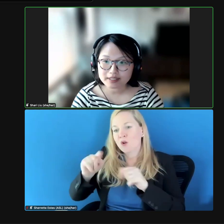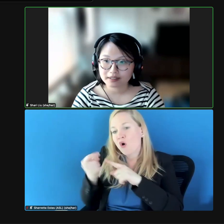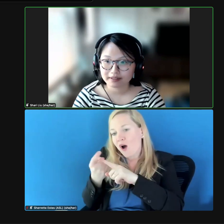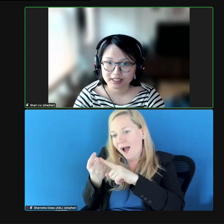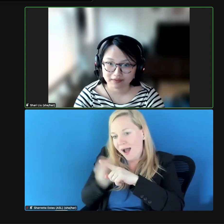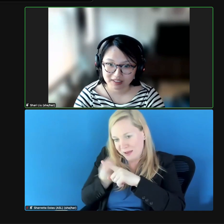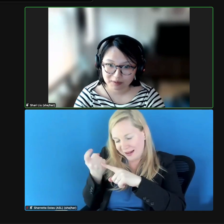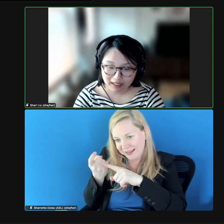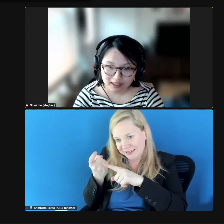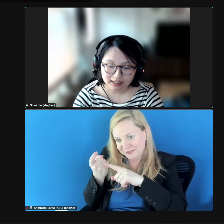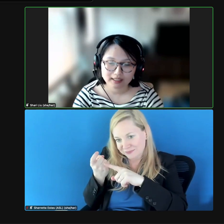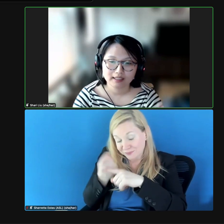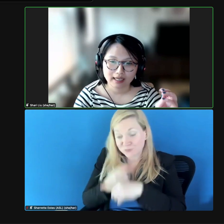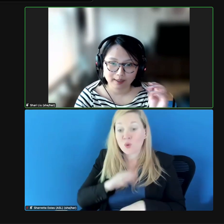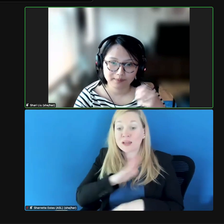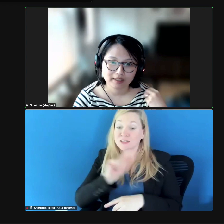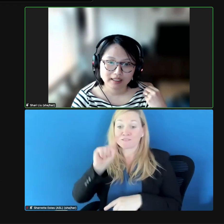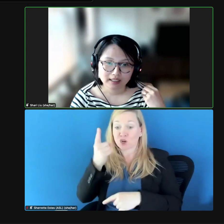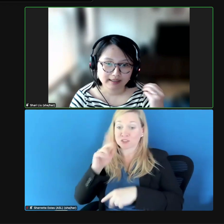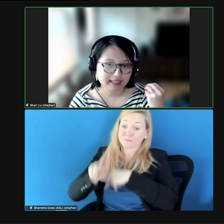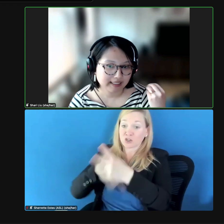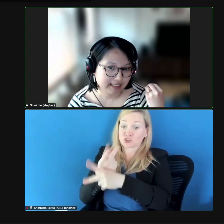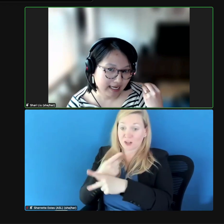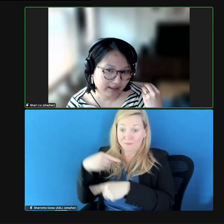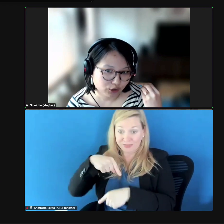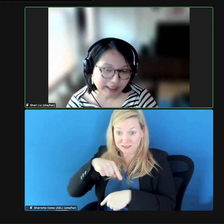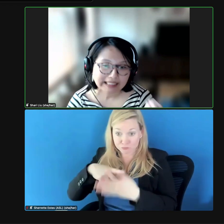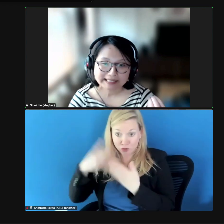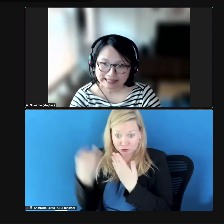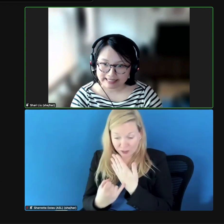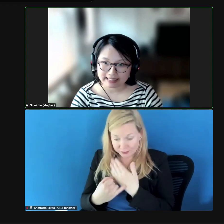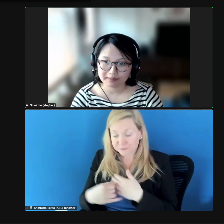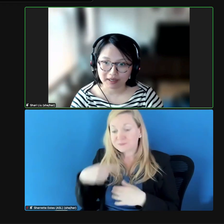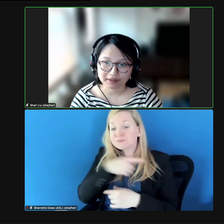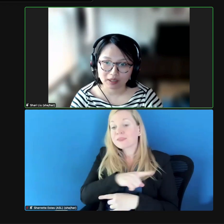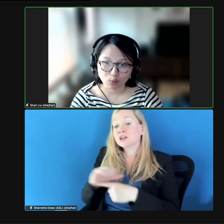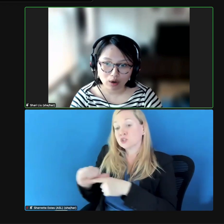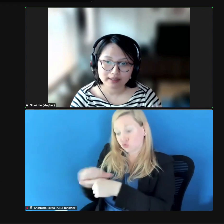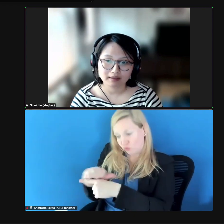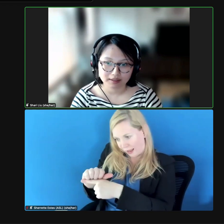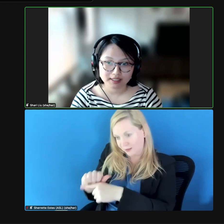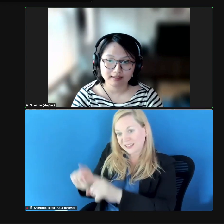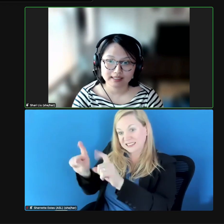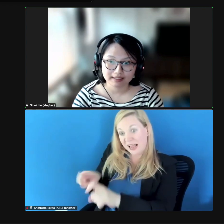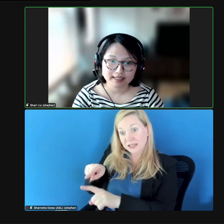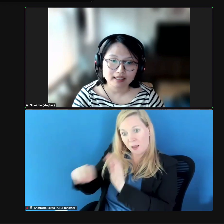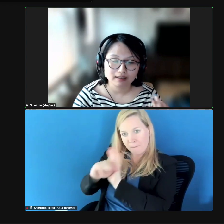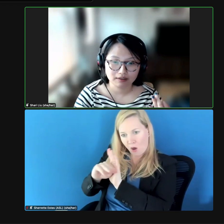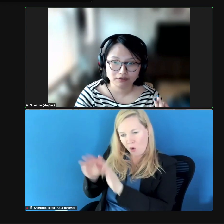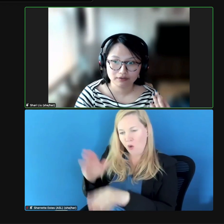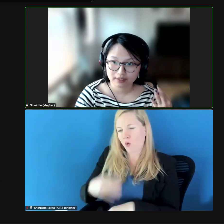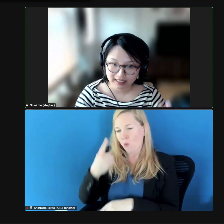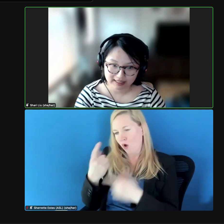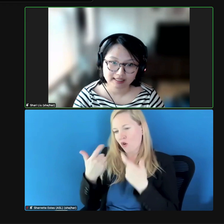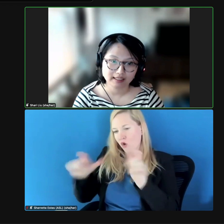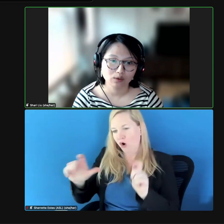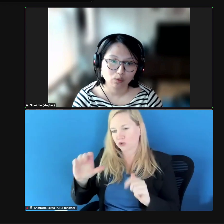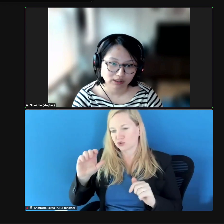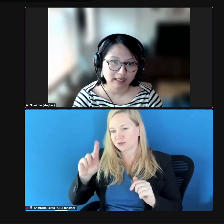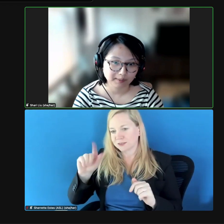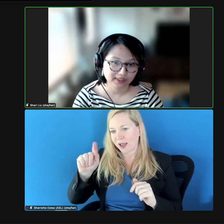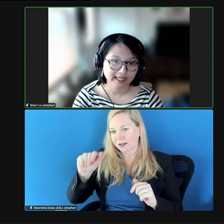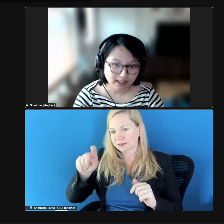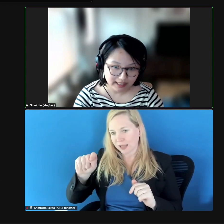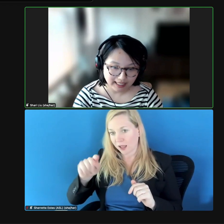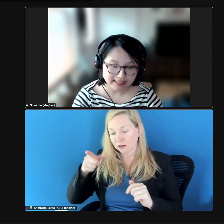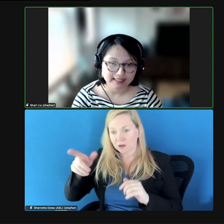in the first iteration of this project, they trained and tested the model on one large-scale data set of kids in a